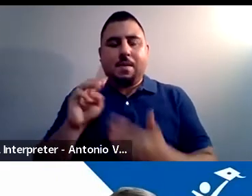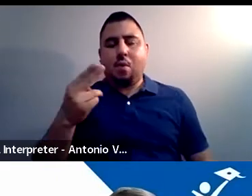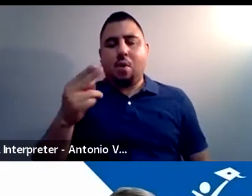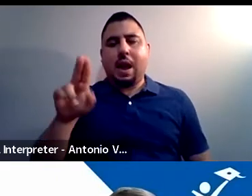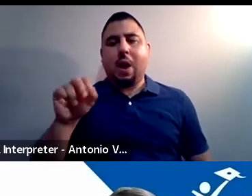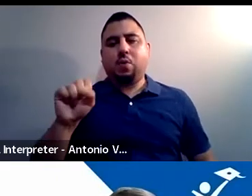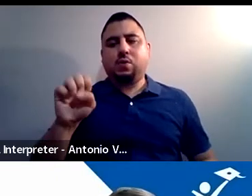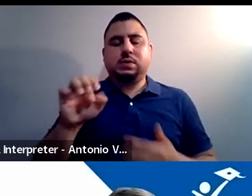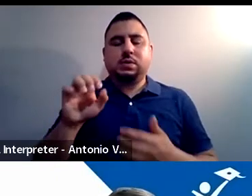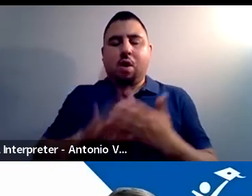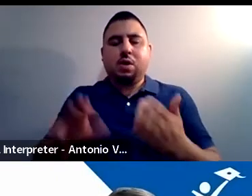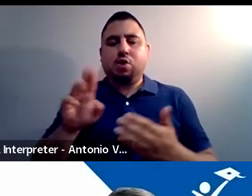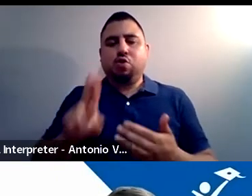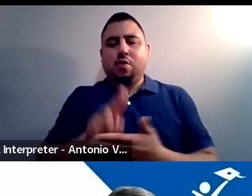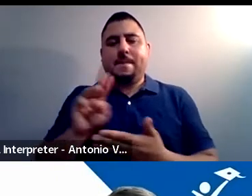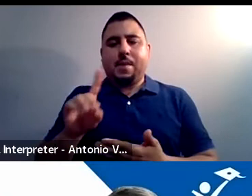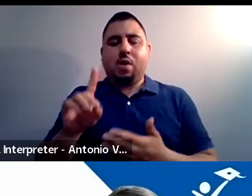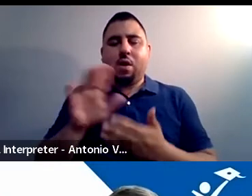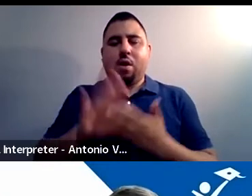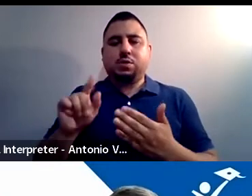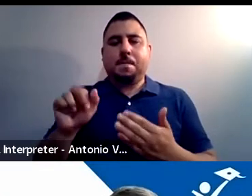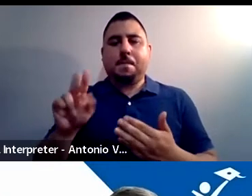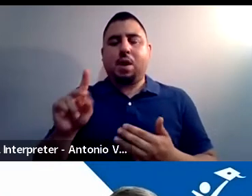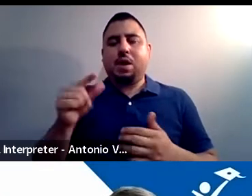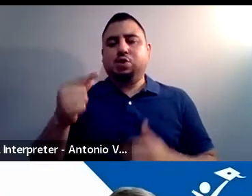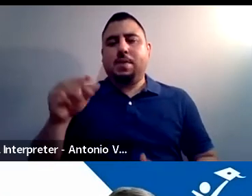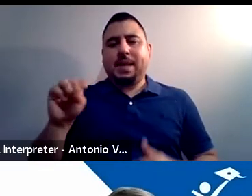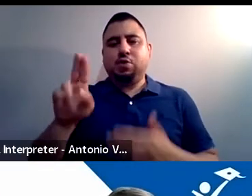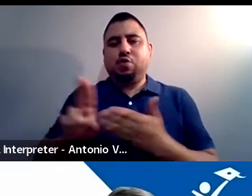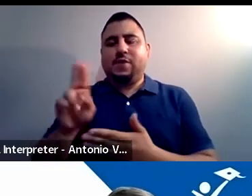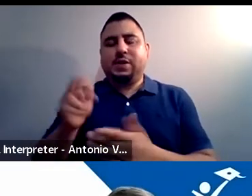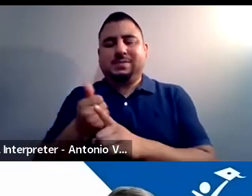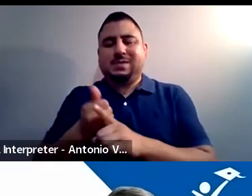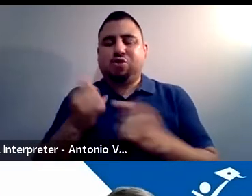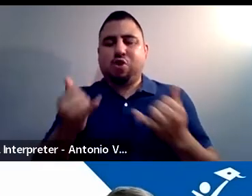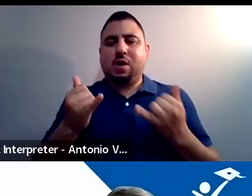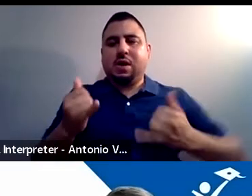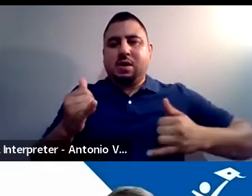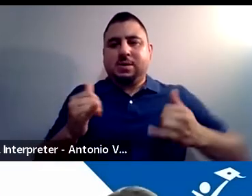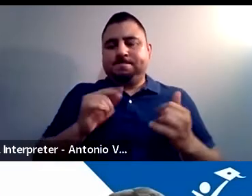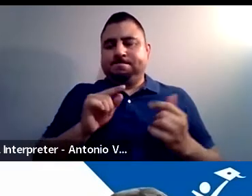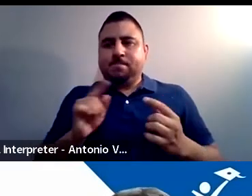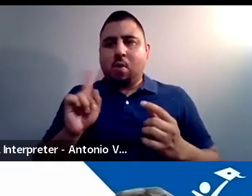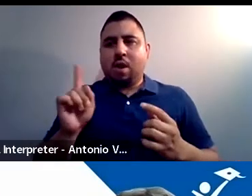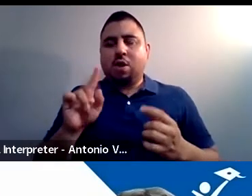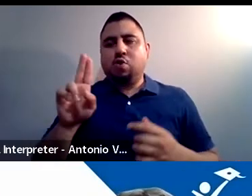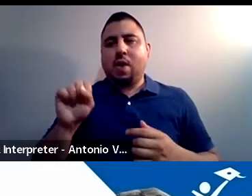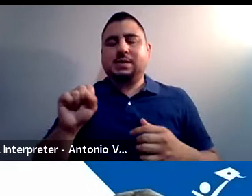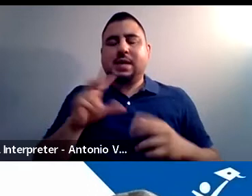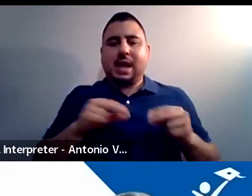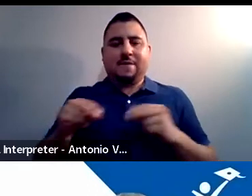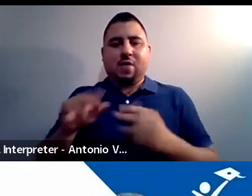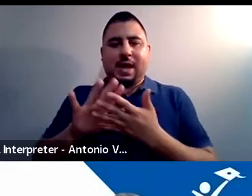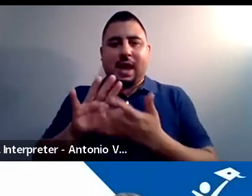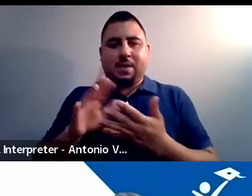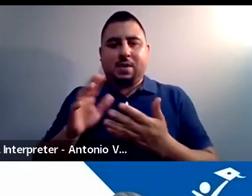College, University of Maryland College Park, and George Mason University. He is currently a plebe in his first year at the United States Naval